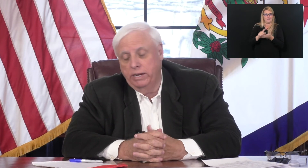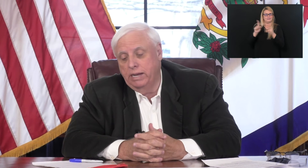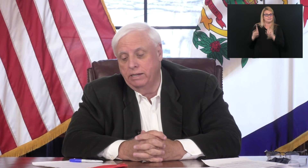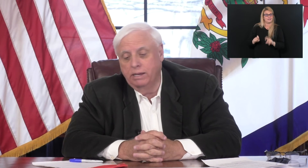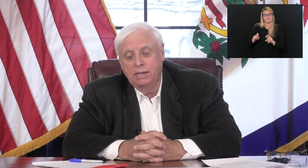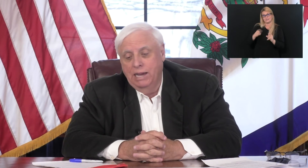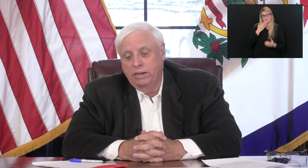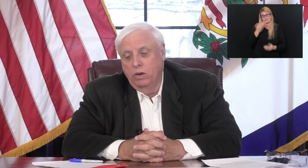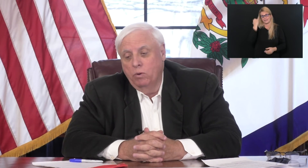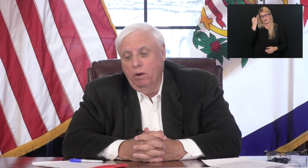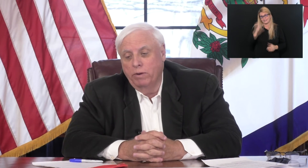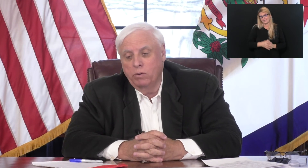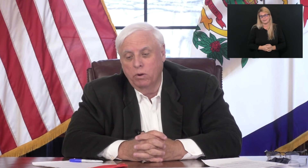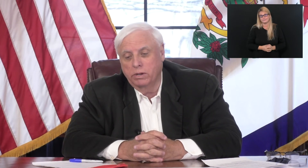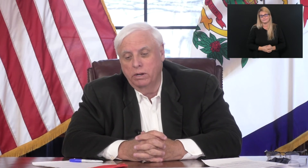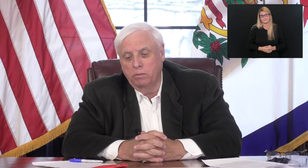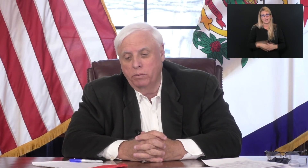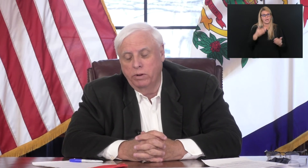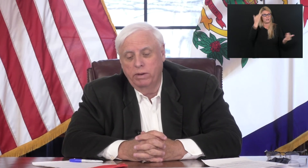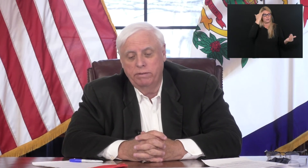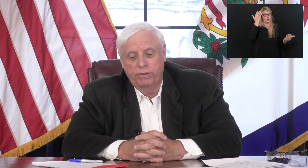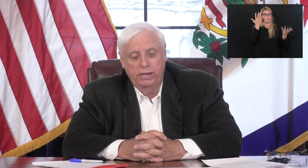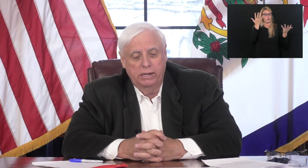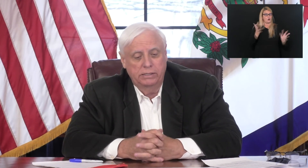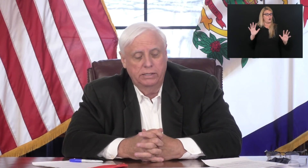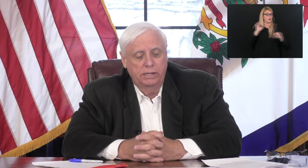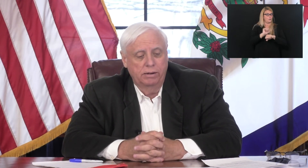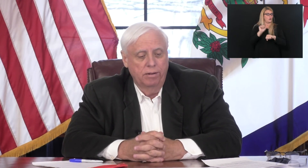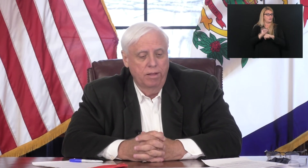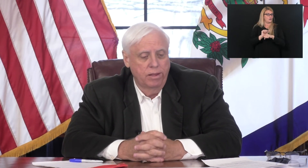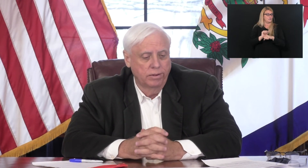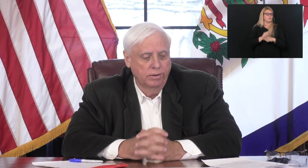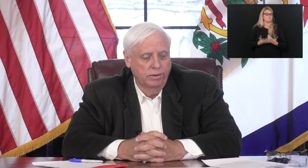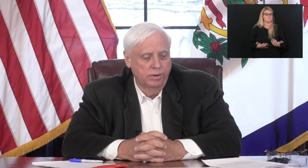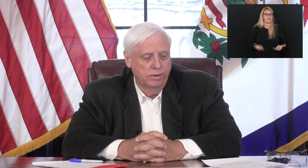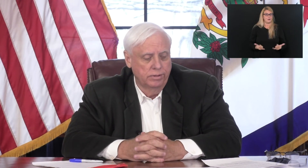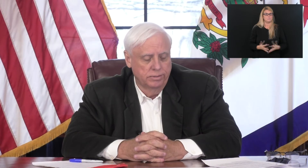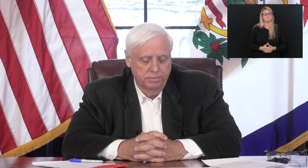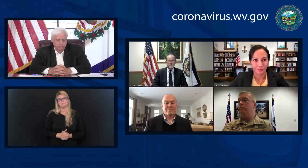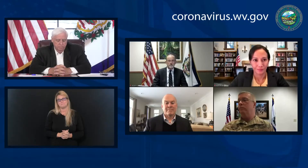great idea. I know we're already working on it, but we don't have it finalized yet.